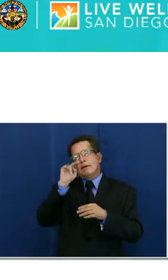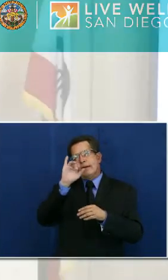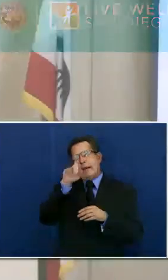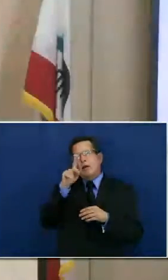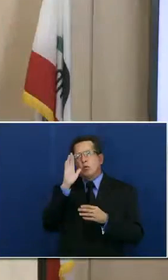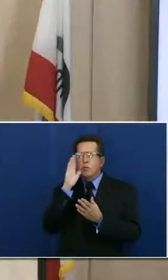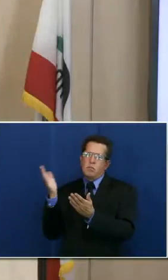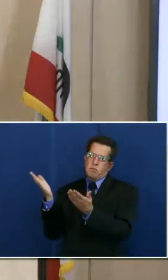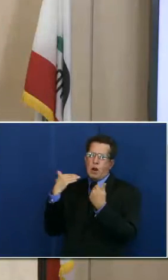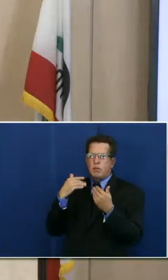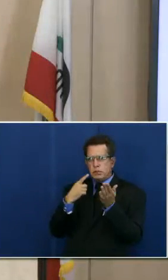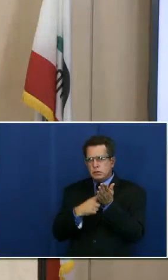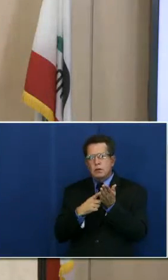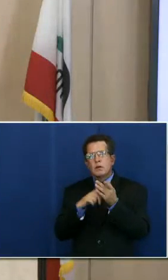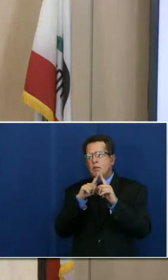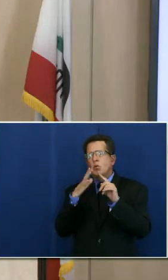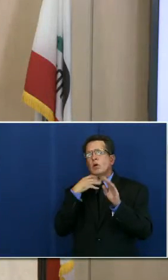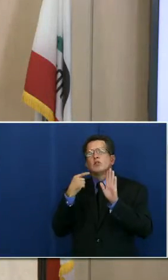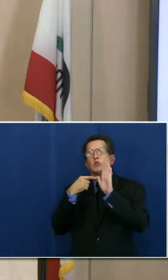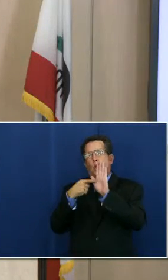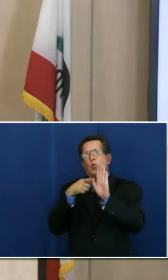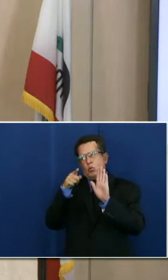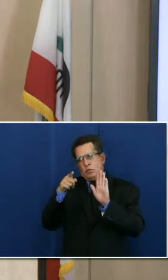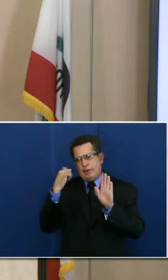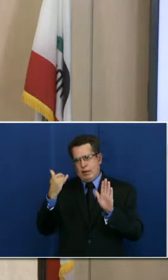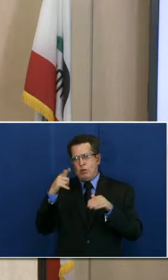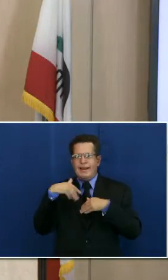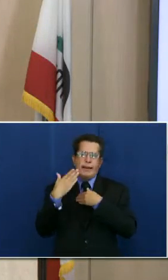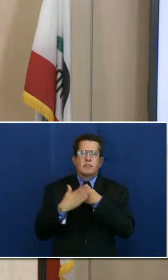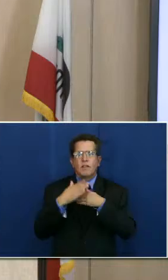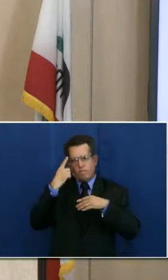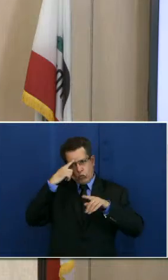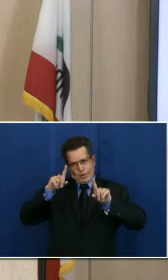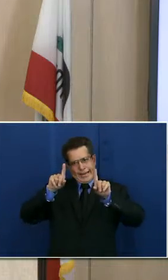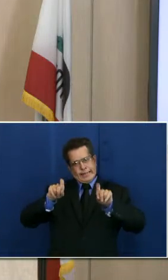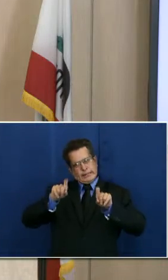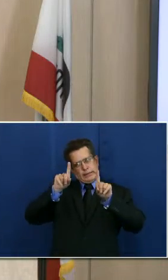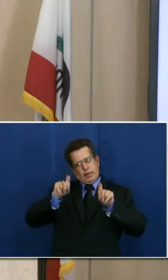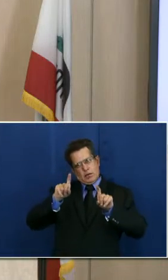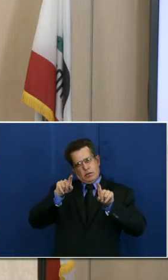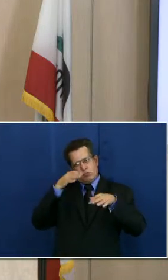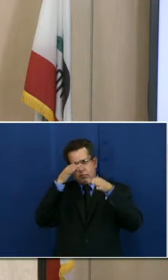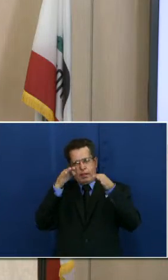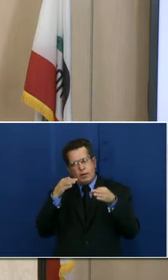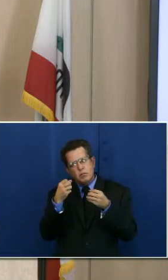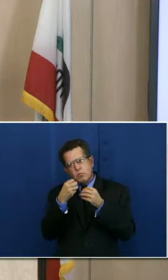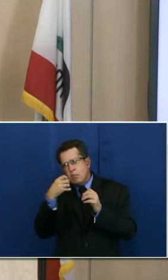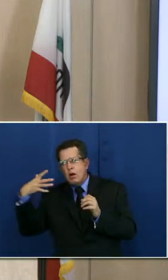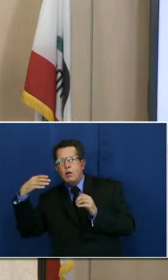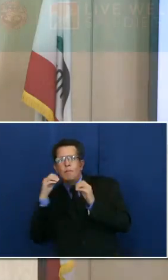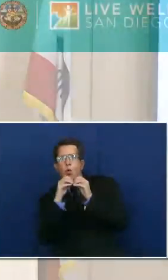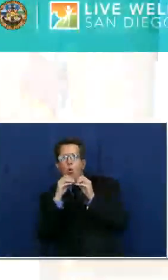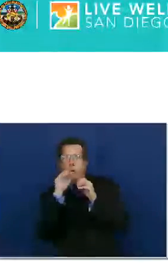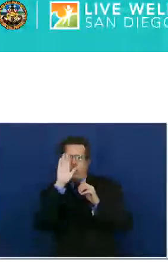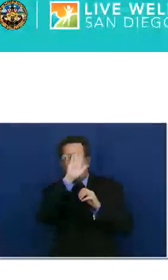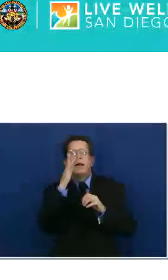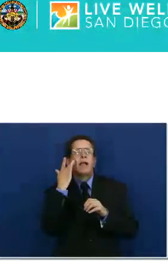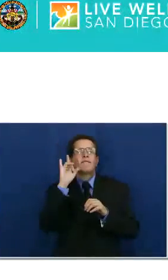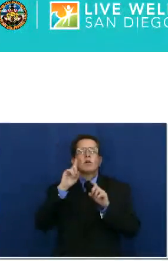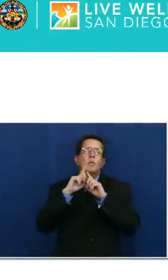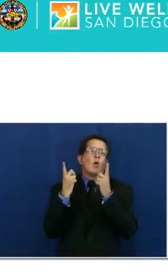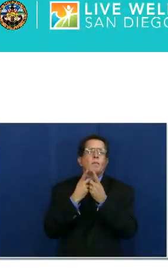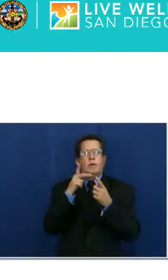one slide here on testing, to walk through some of the information I shared earlier on testing. This is the guidance from the California Department of Public